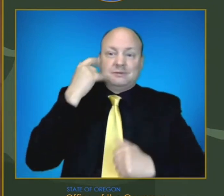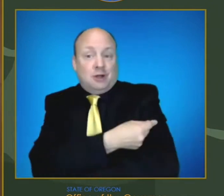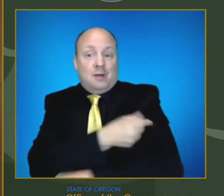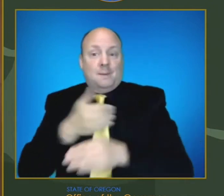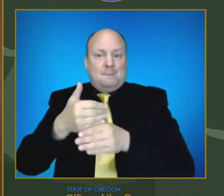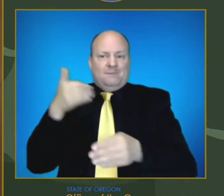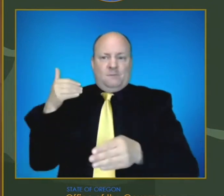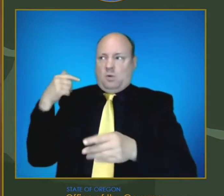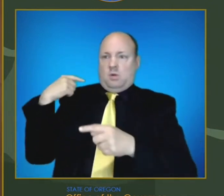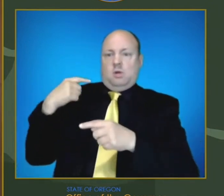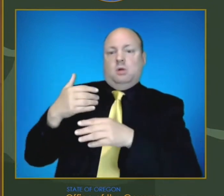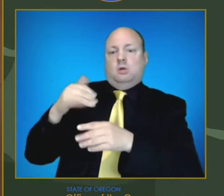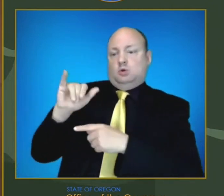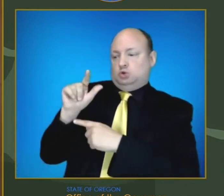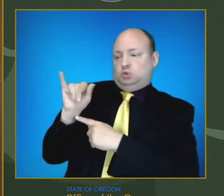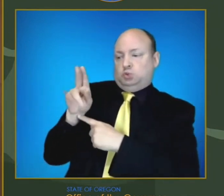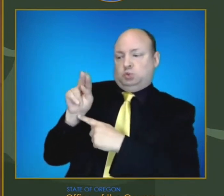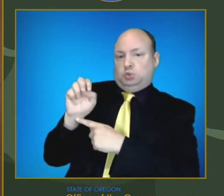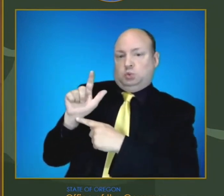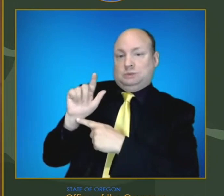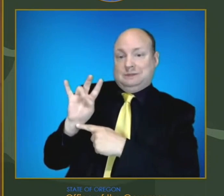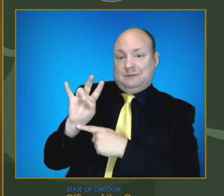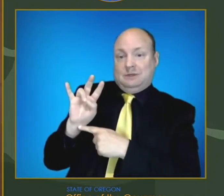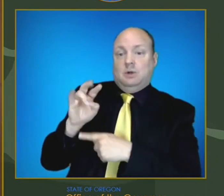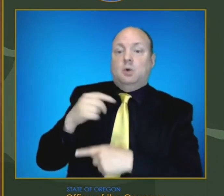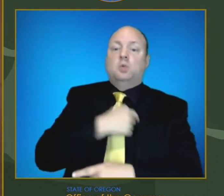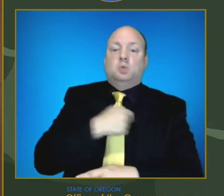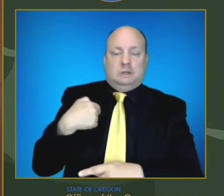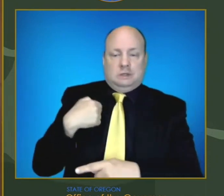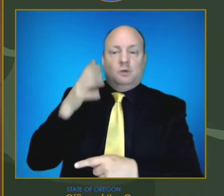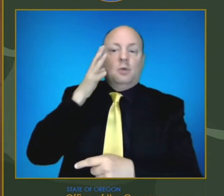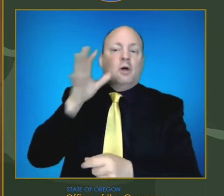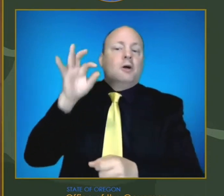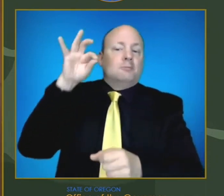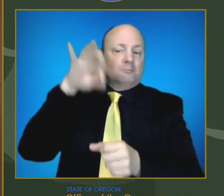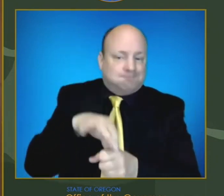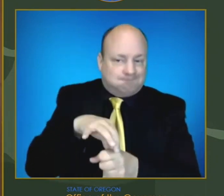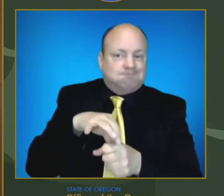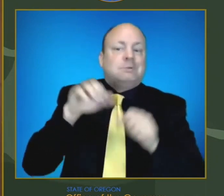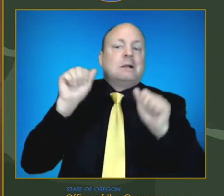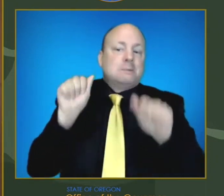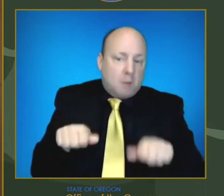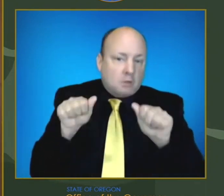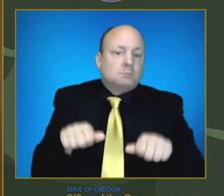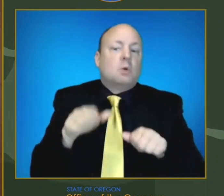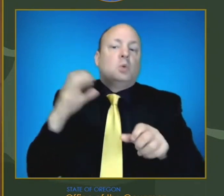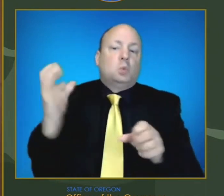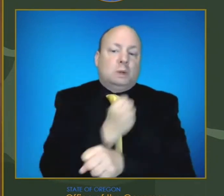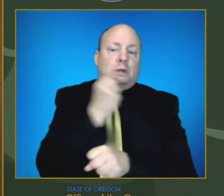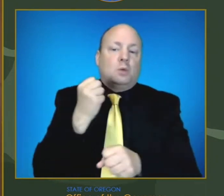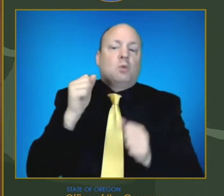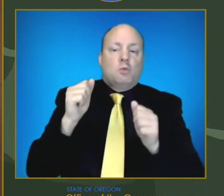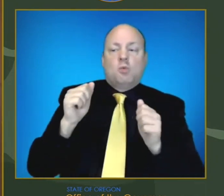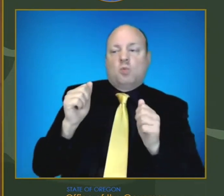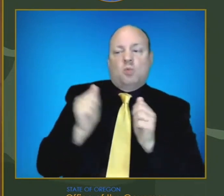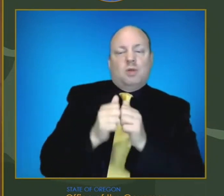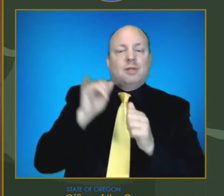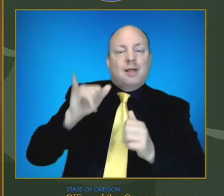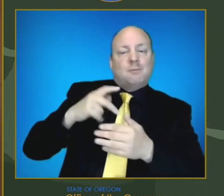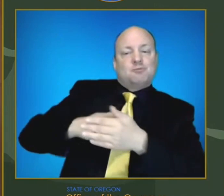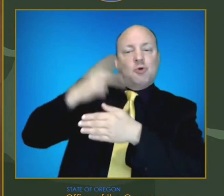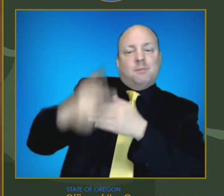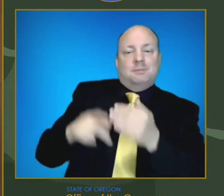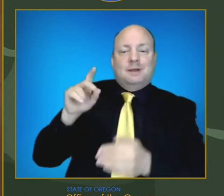Your Shot Oregon campaign and entered to win through our state vaccine database. That includes a first dose